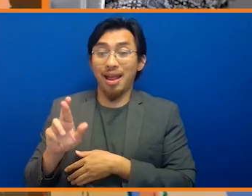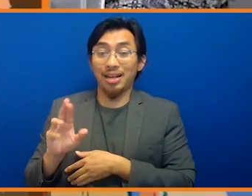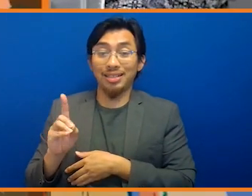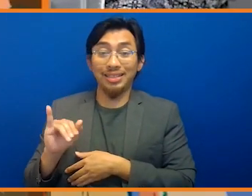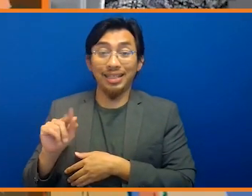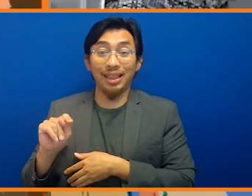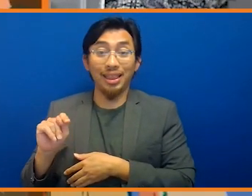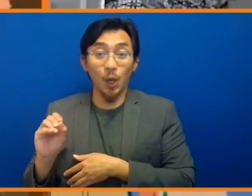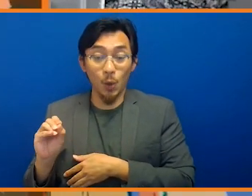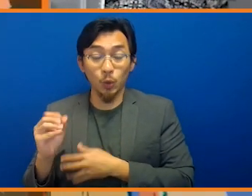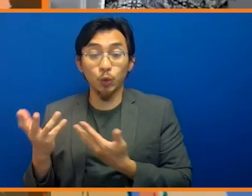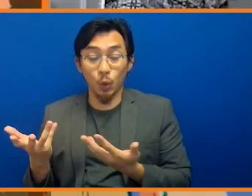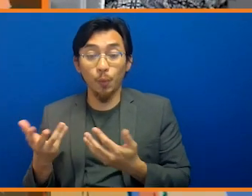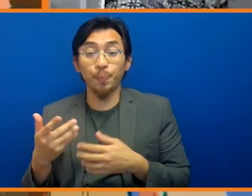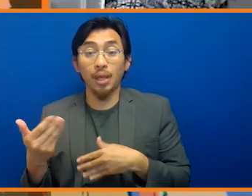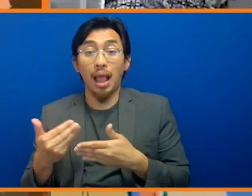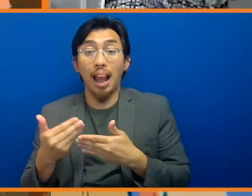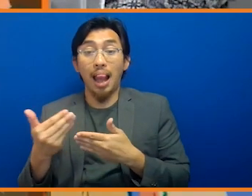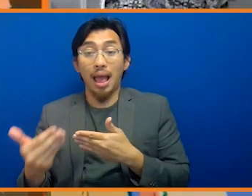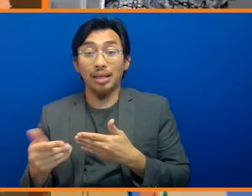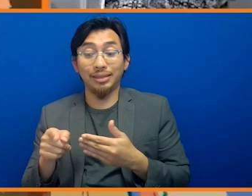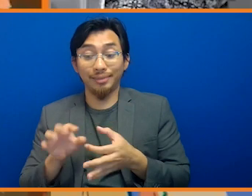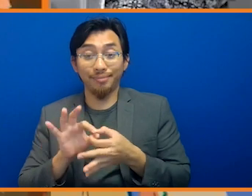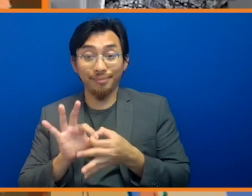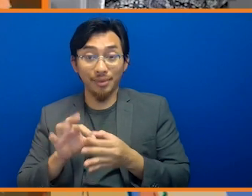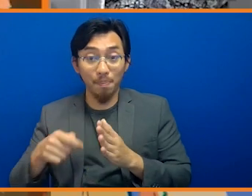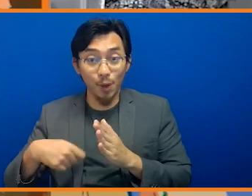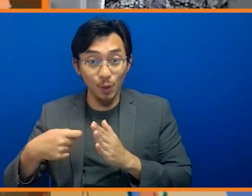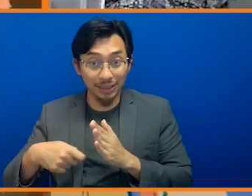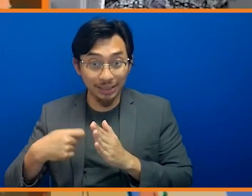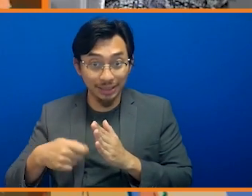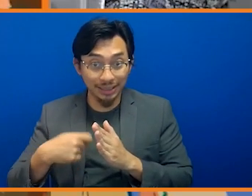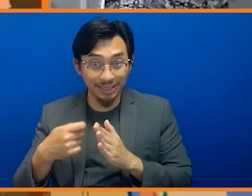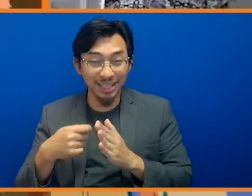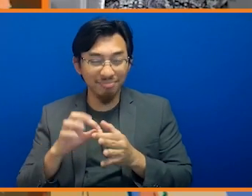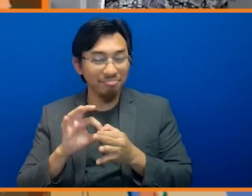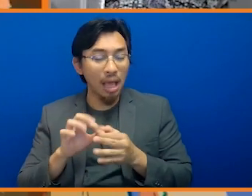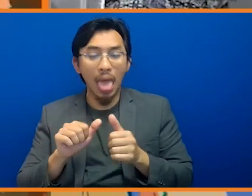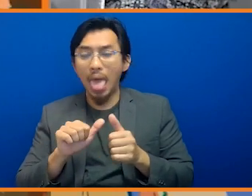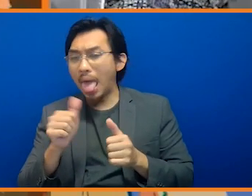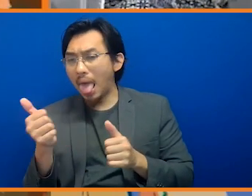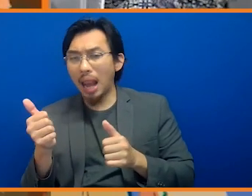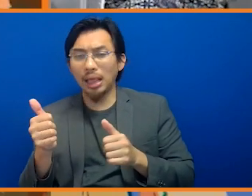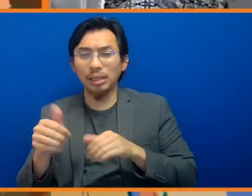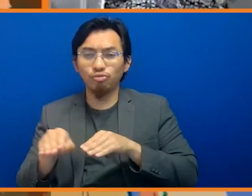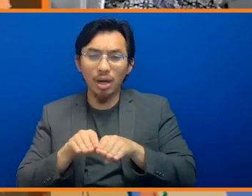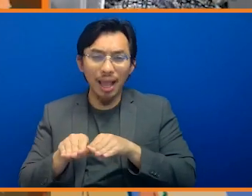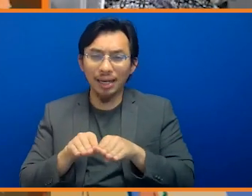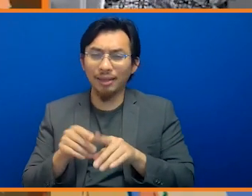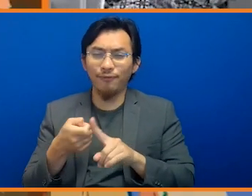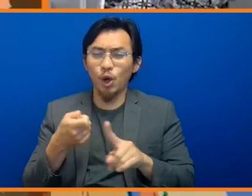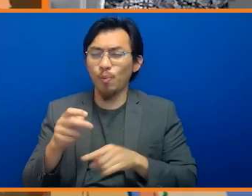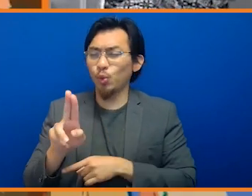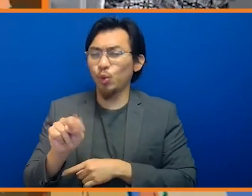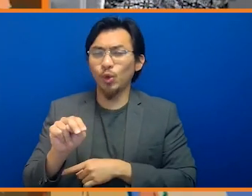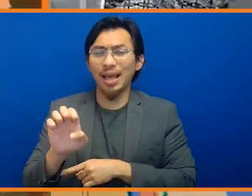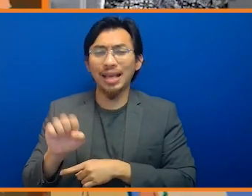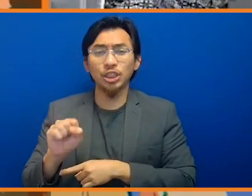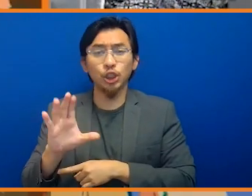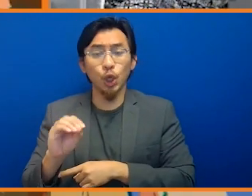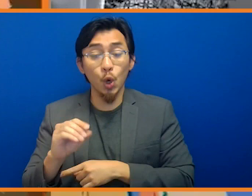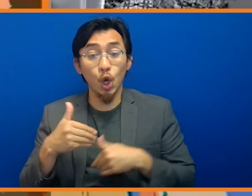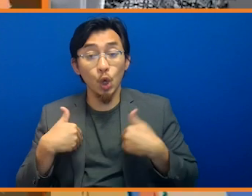So later on, relate to the projects or relate to any training from the UNESCO, the young